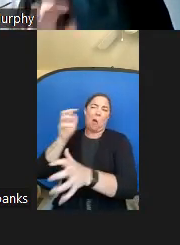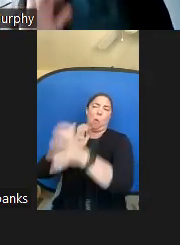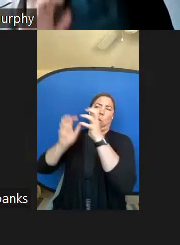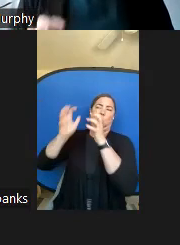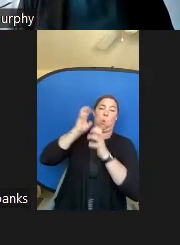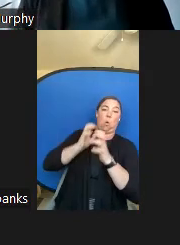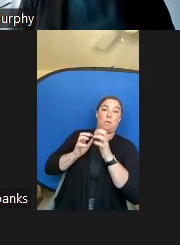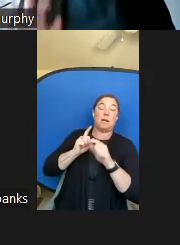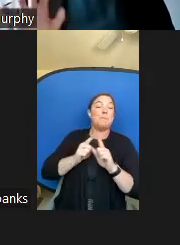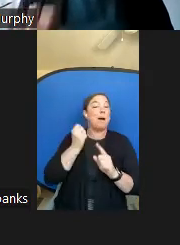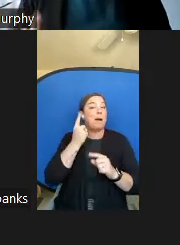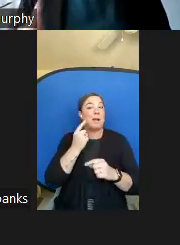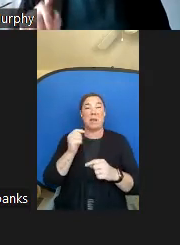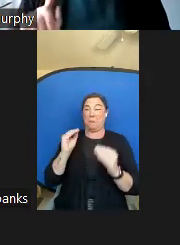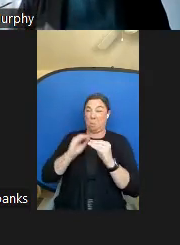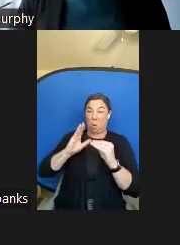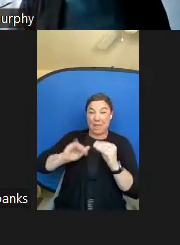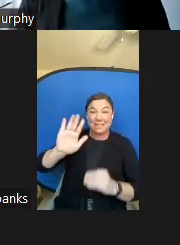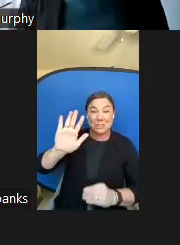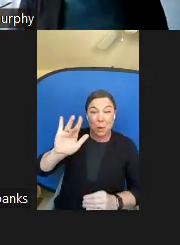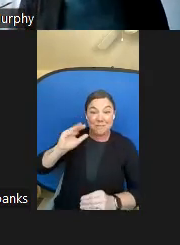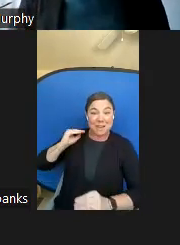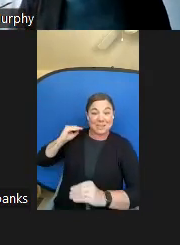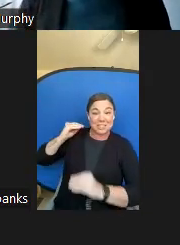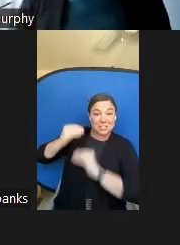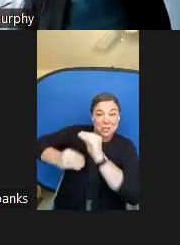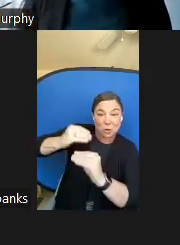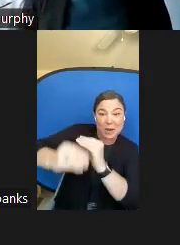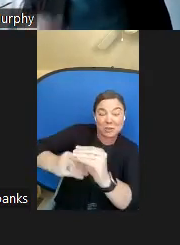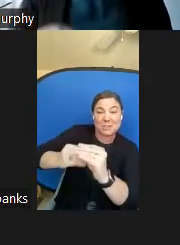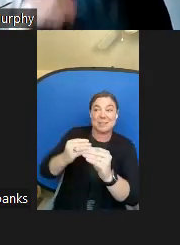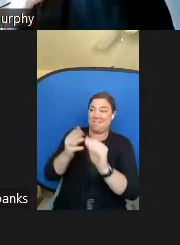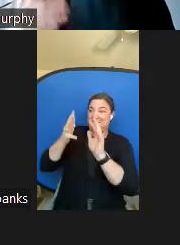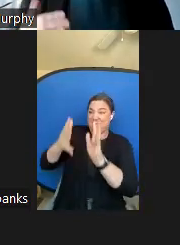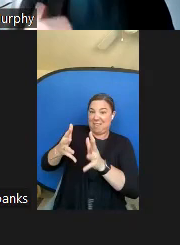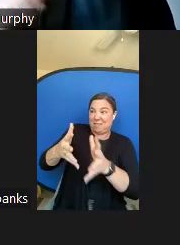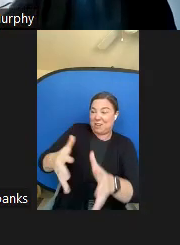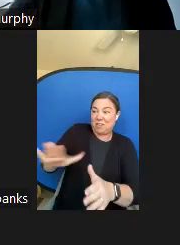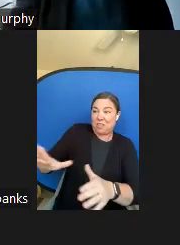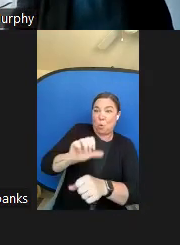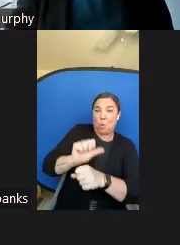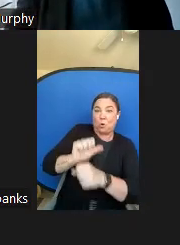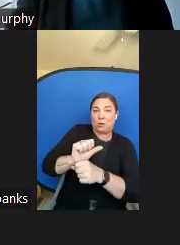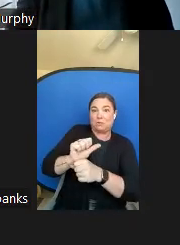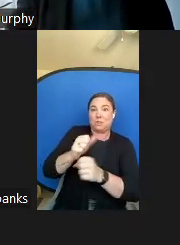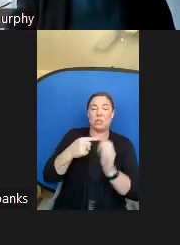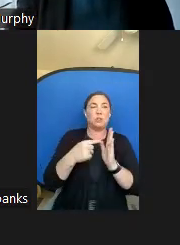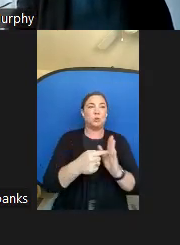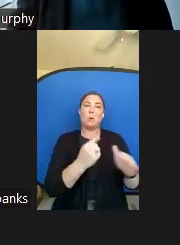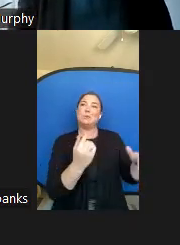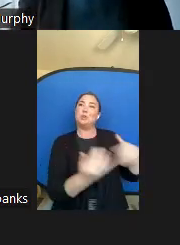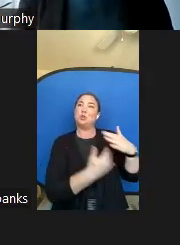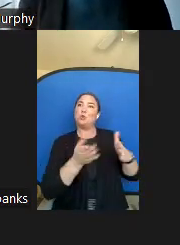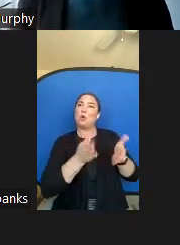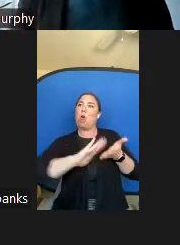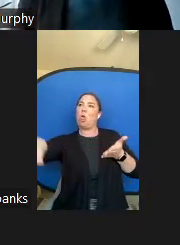more than 25 generations of potters do not give the impression of a group working on the social margins of